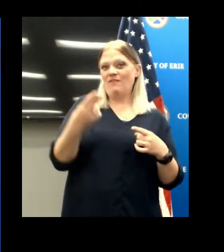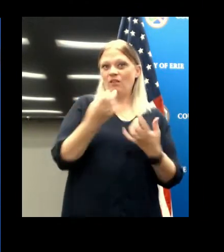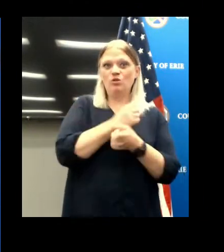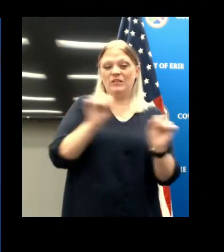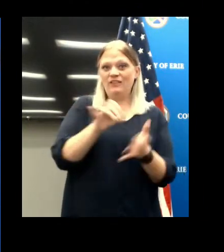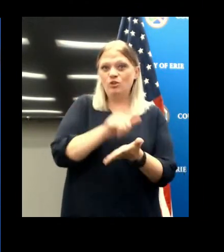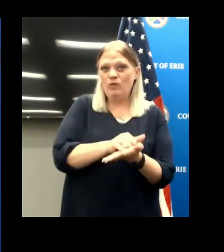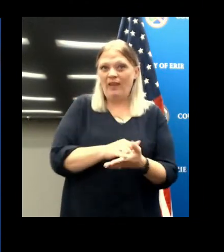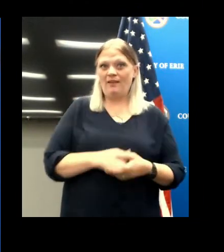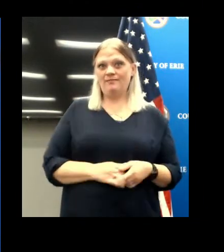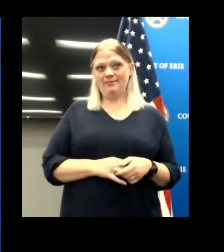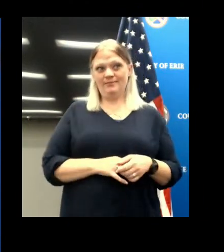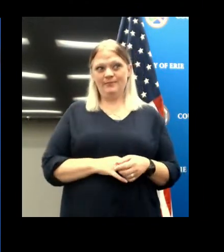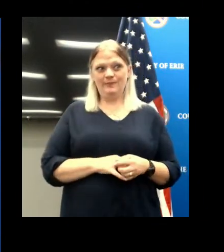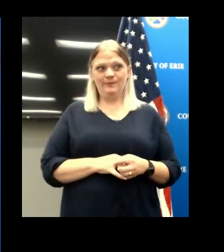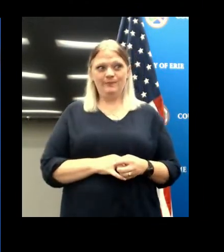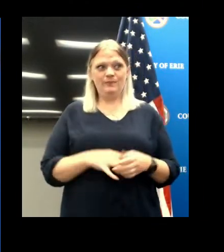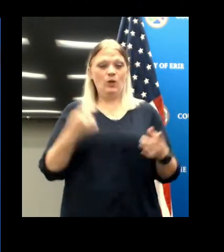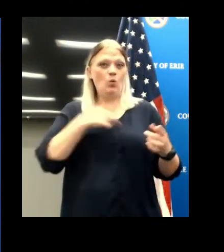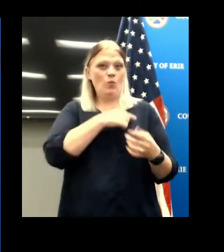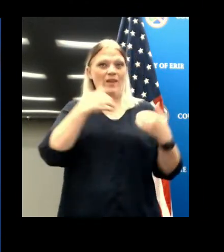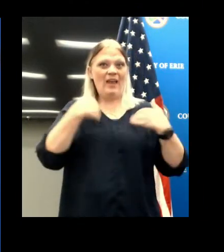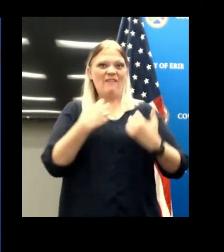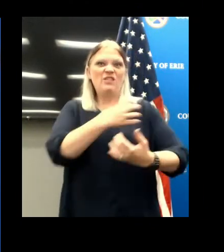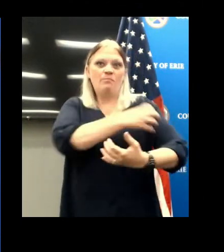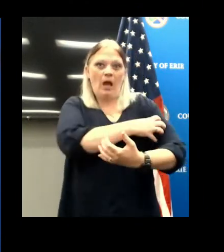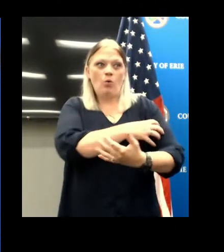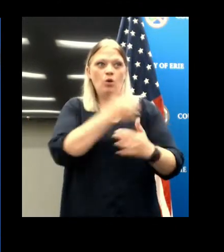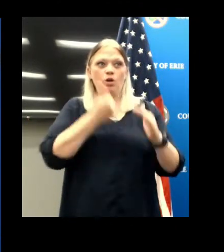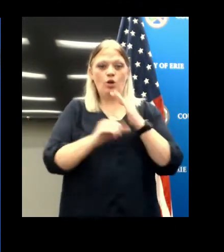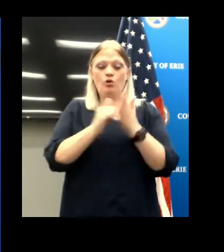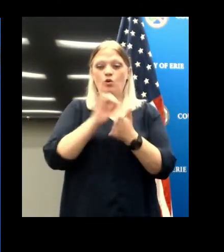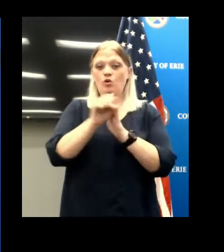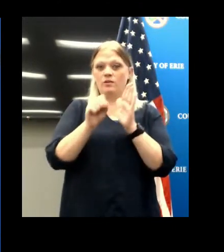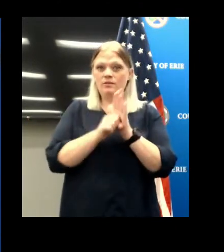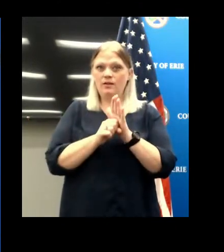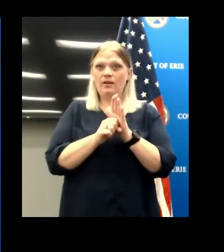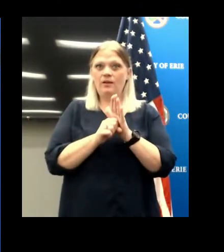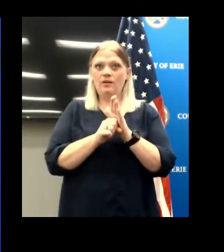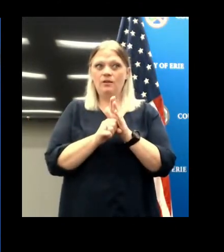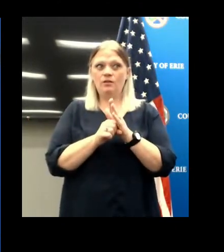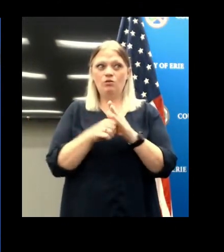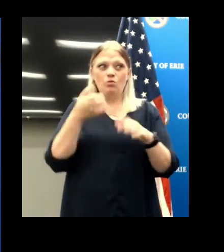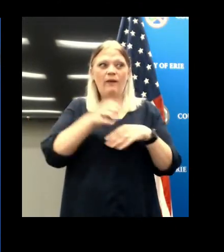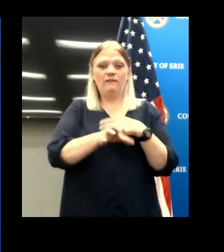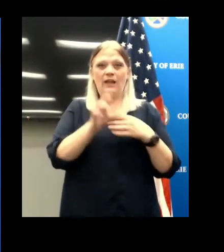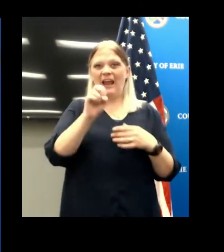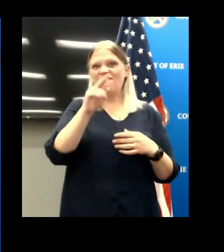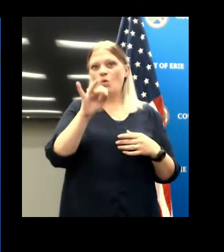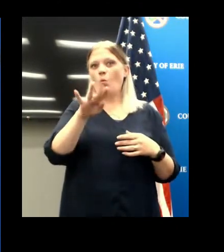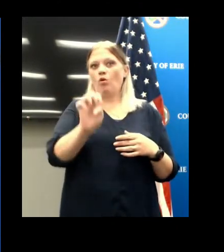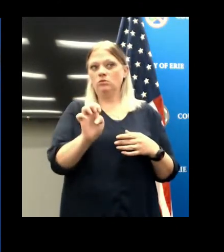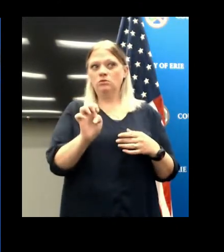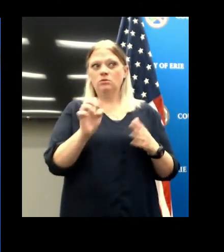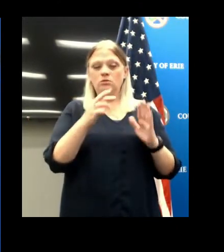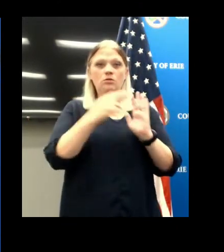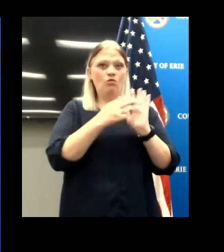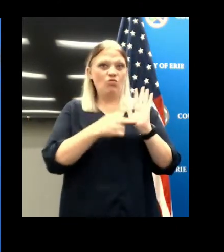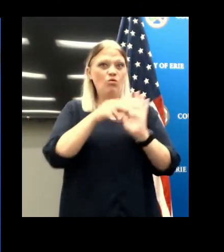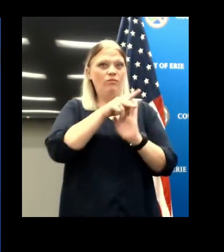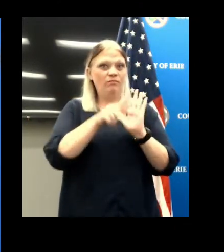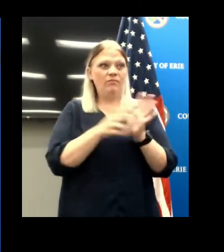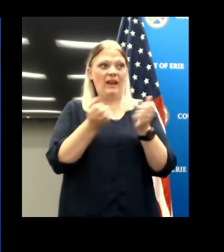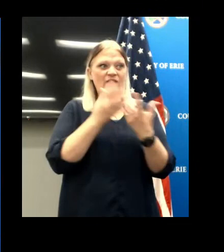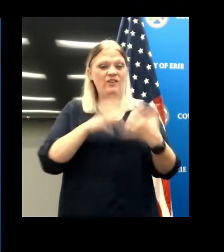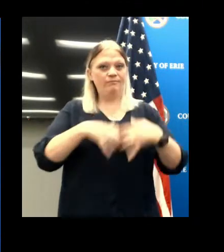that. So we have the power under New York State law to enforce the provisions of the rules that have been put in